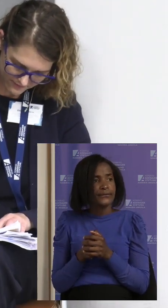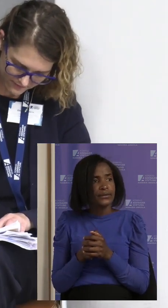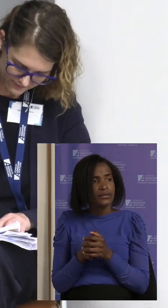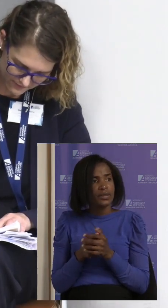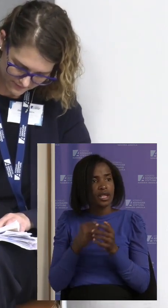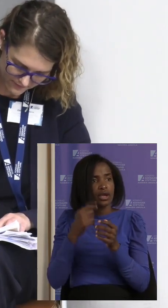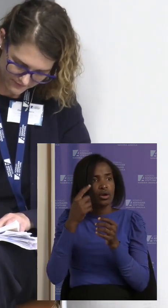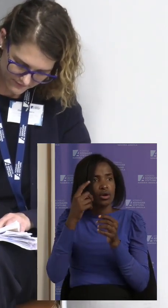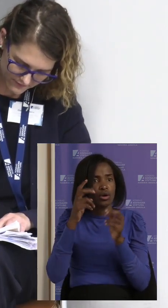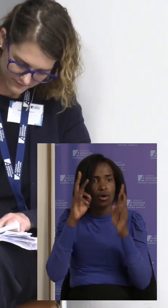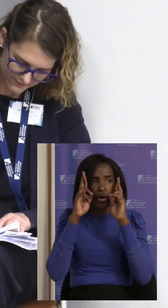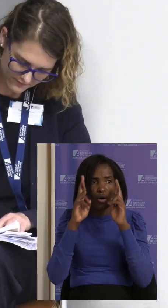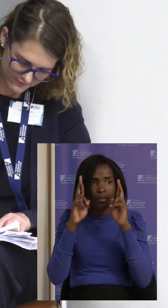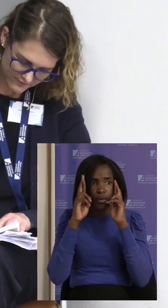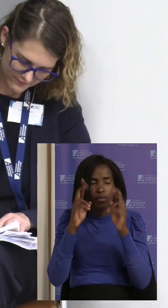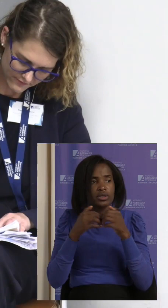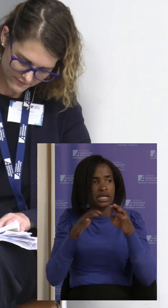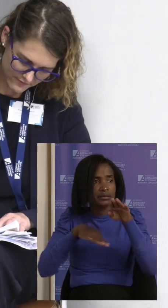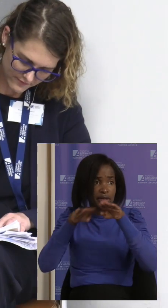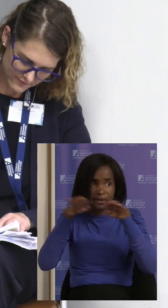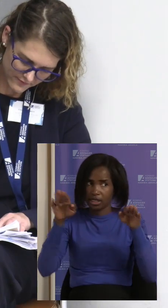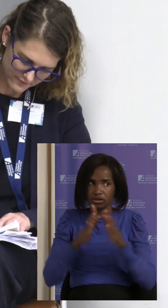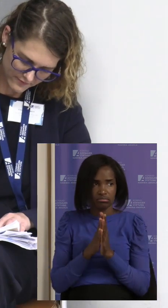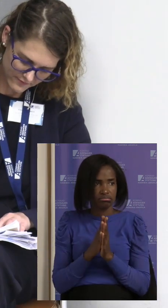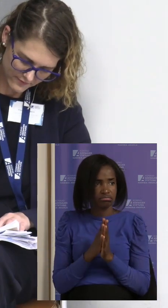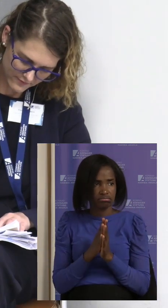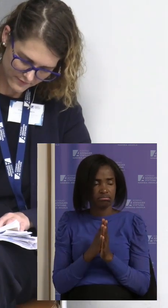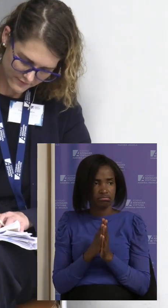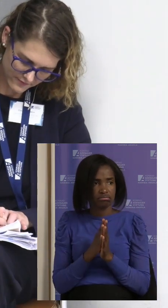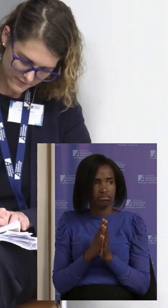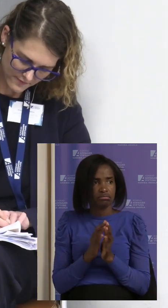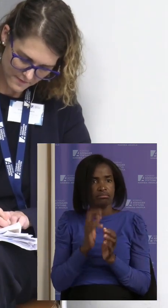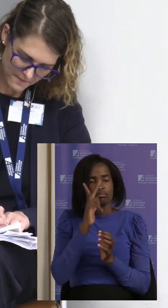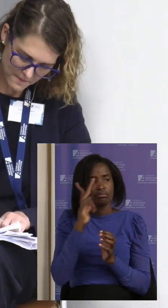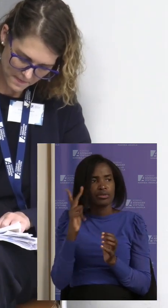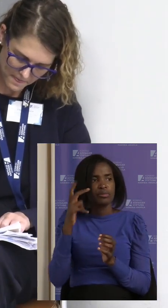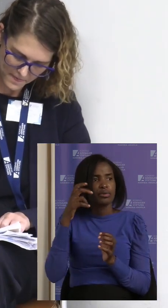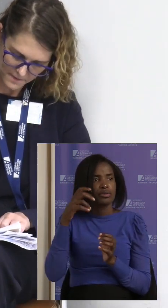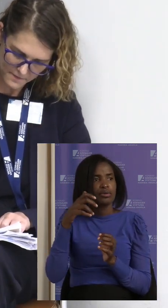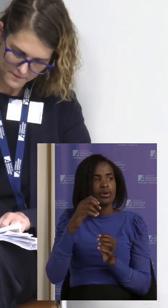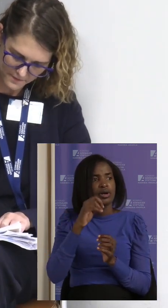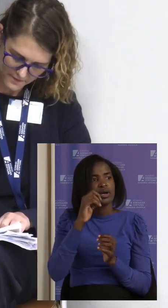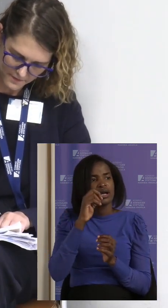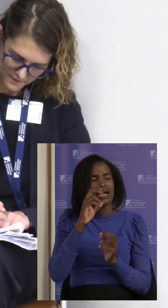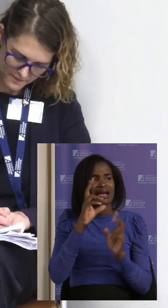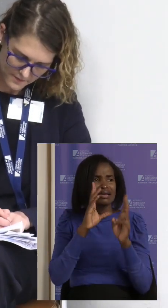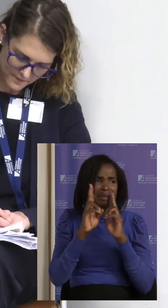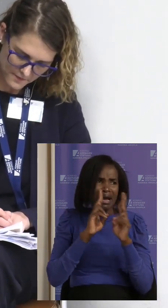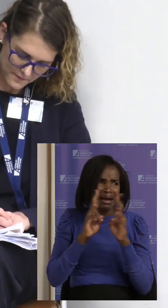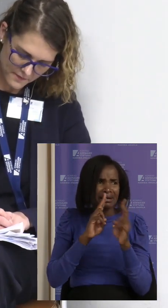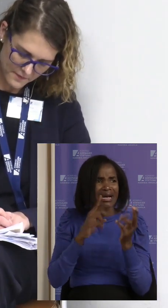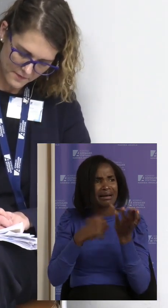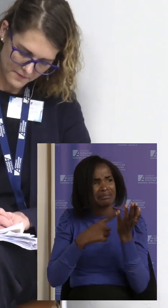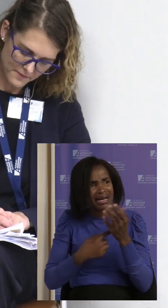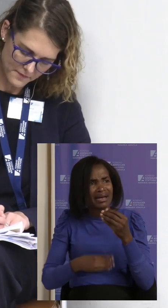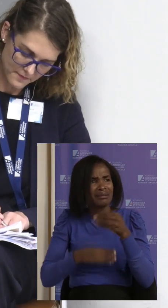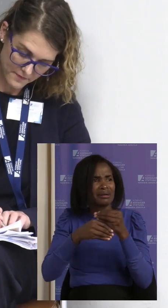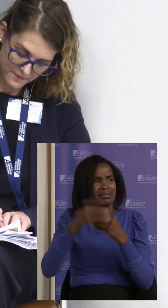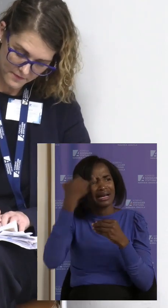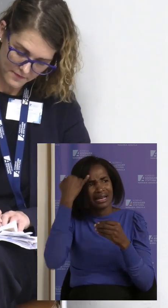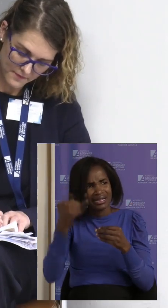just look forward to seeing the implementation. A lot of Namibians have contributed to dialogue and discourse. We want to see